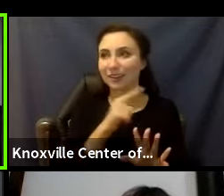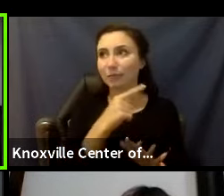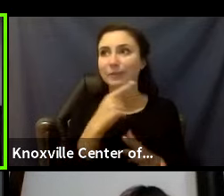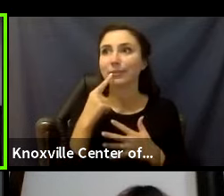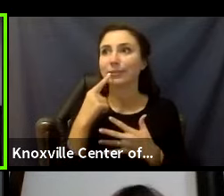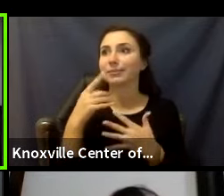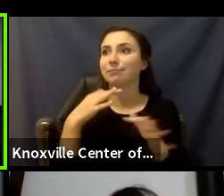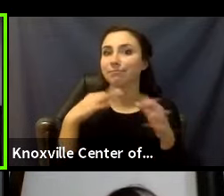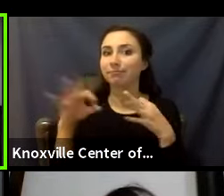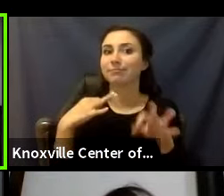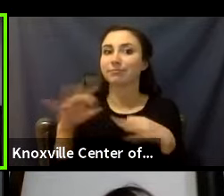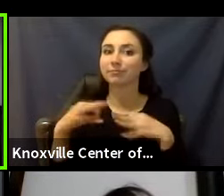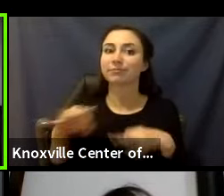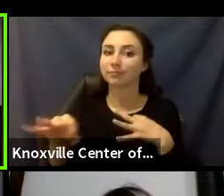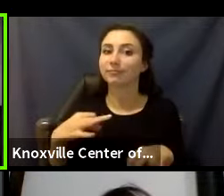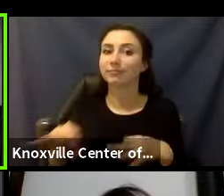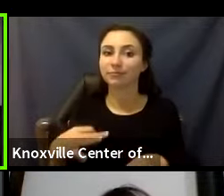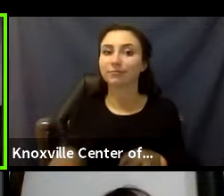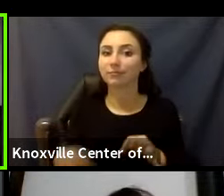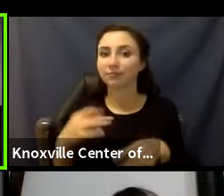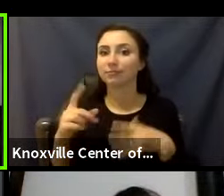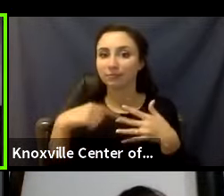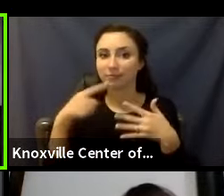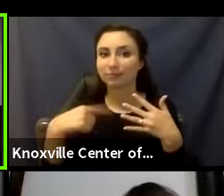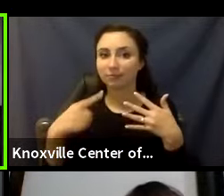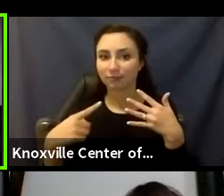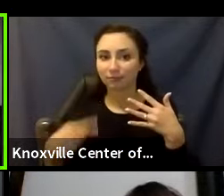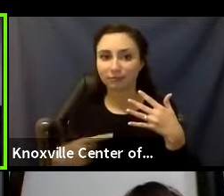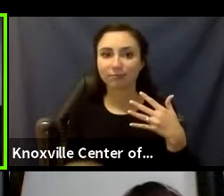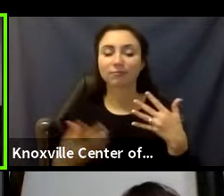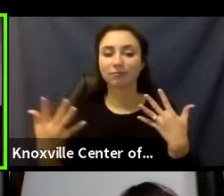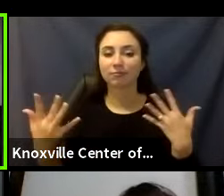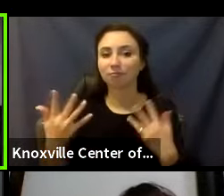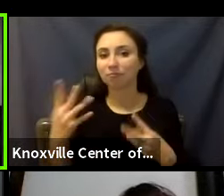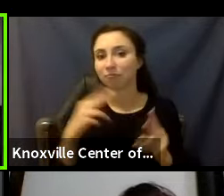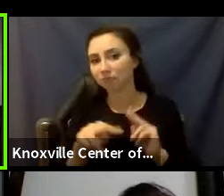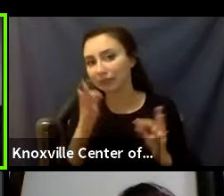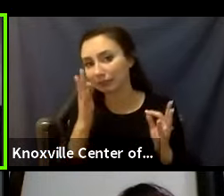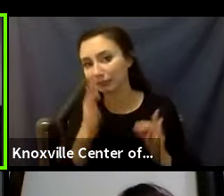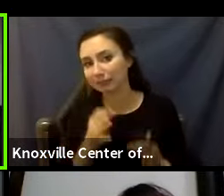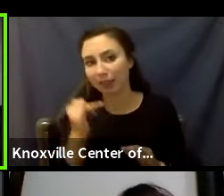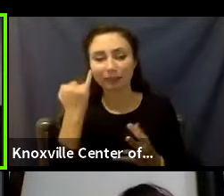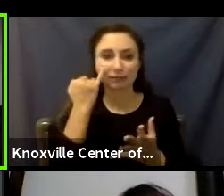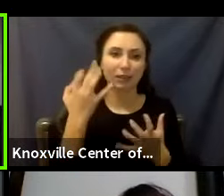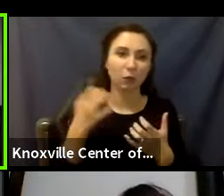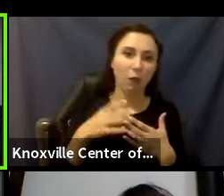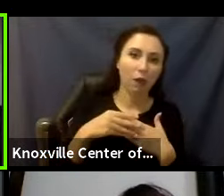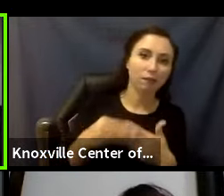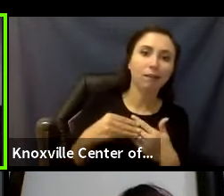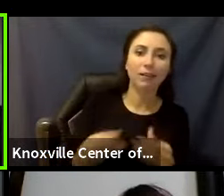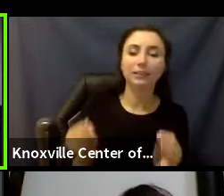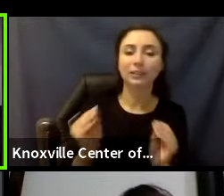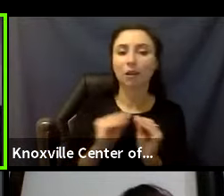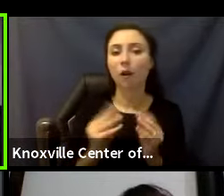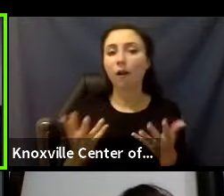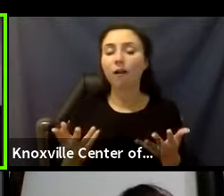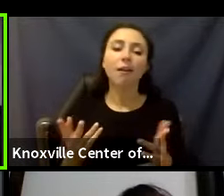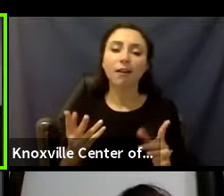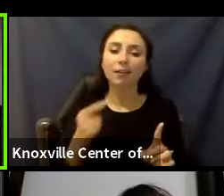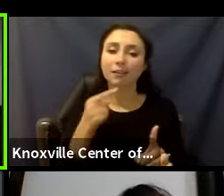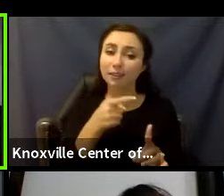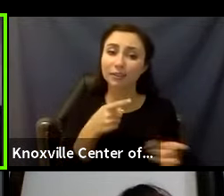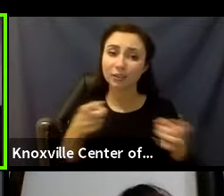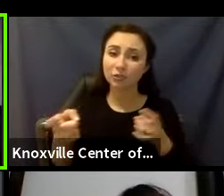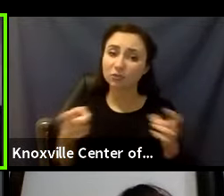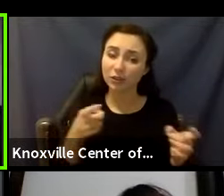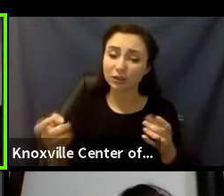all the things that they have in place and what they're looking at relaxing. And I mean, this regulation